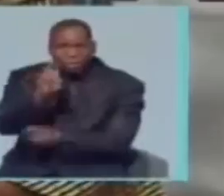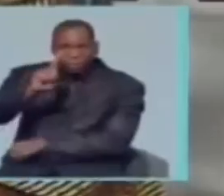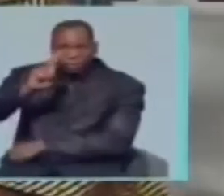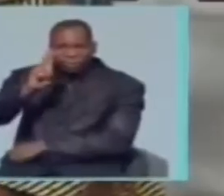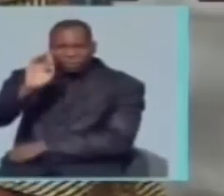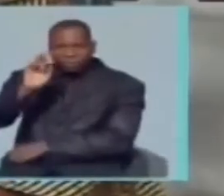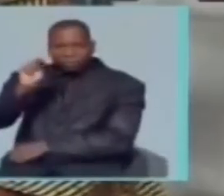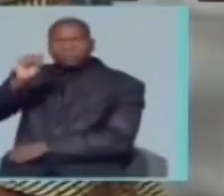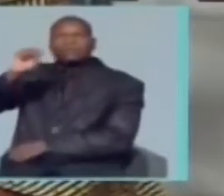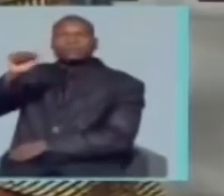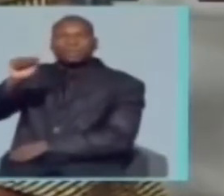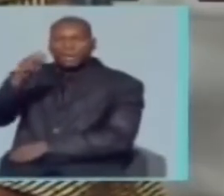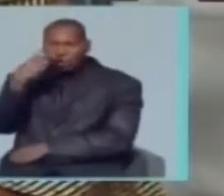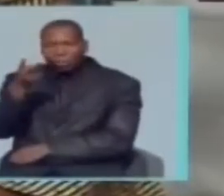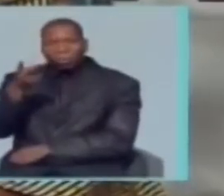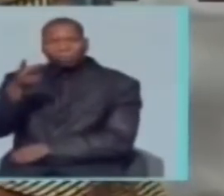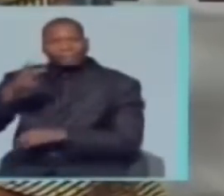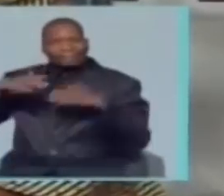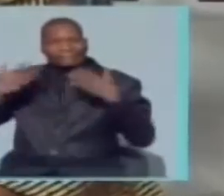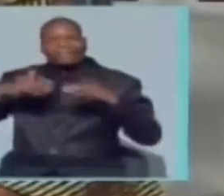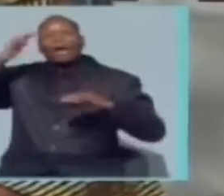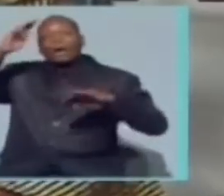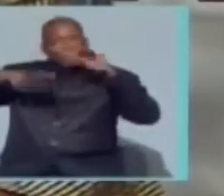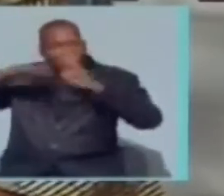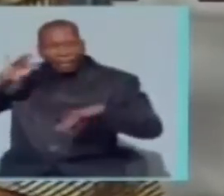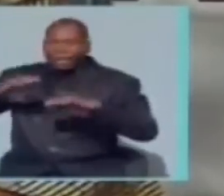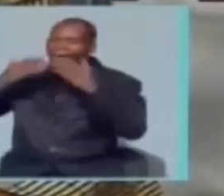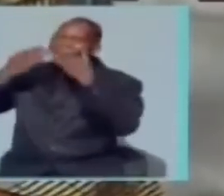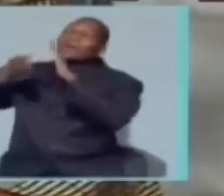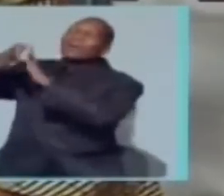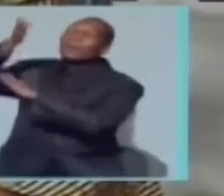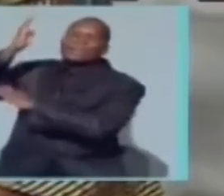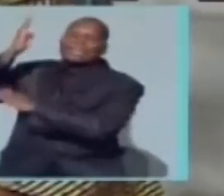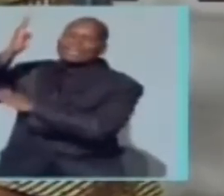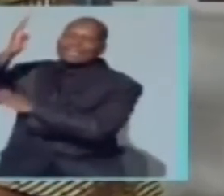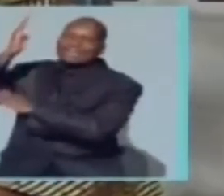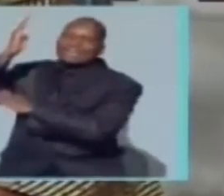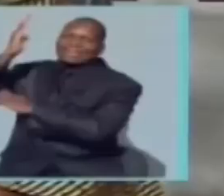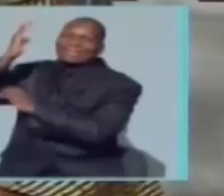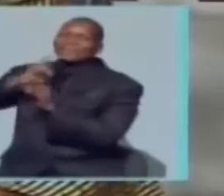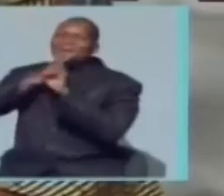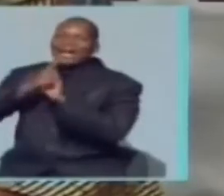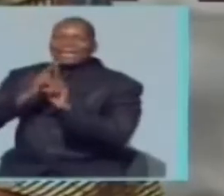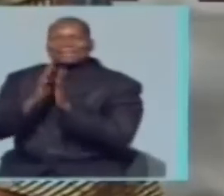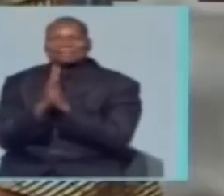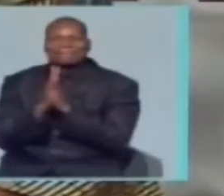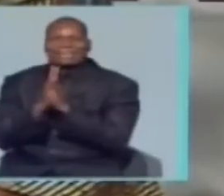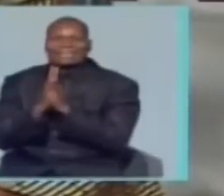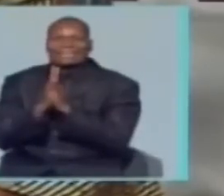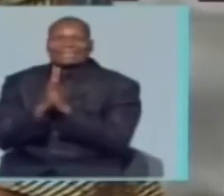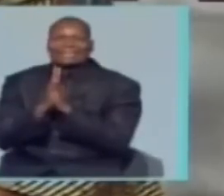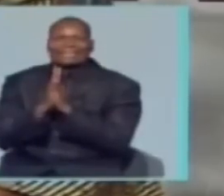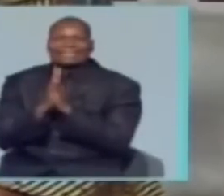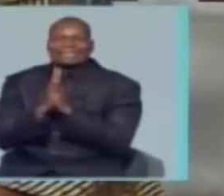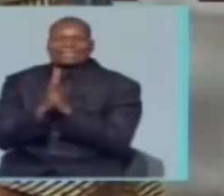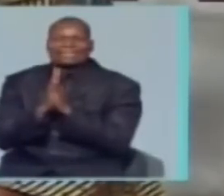saw the downpour. And I said, thank God, the prayers have been heard. It rained, I think, in most